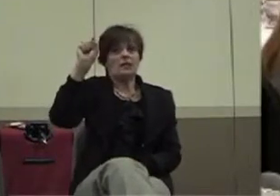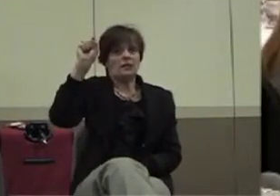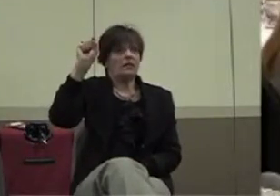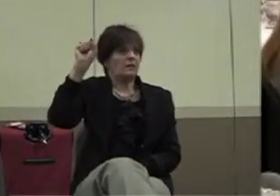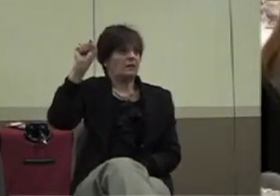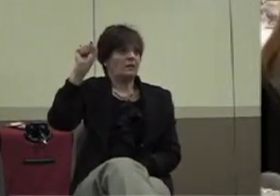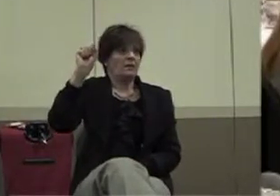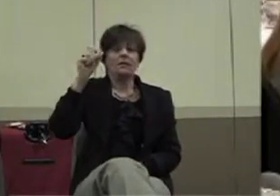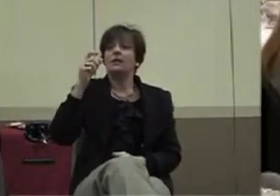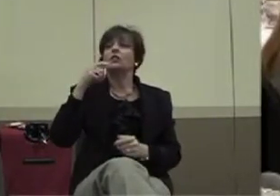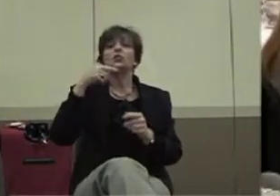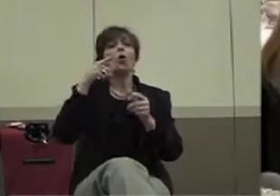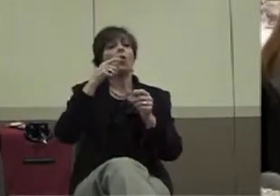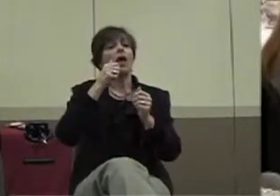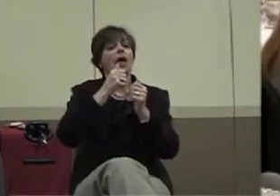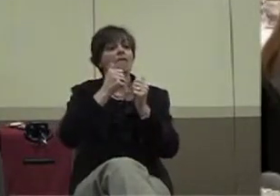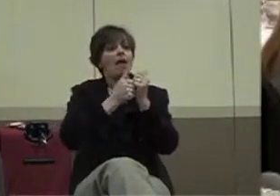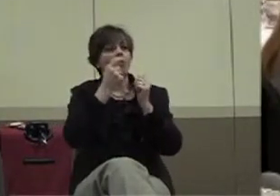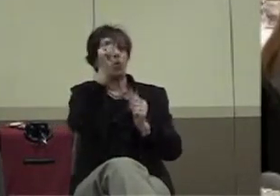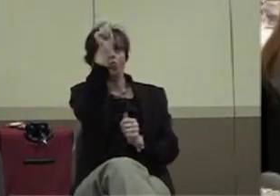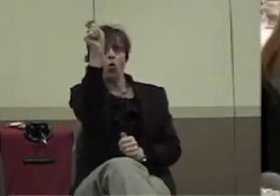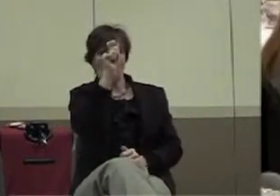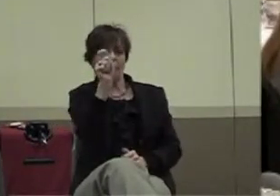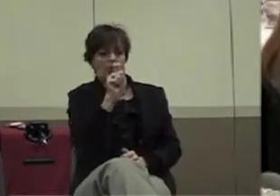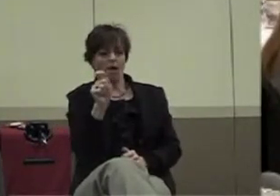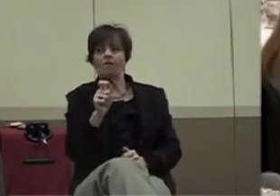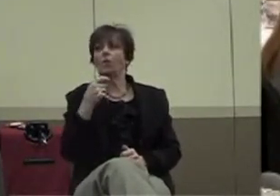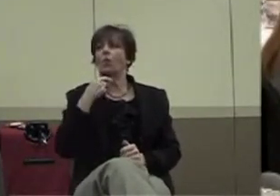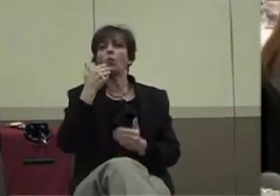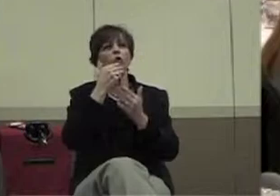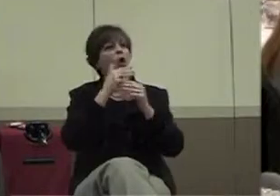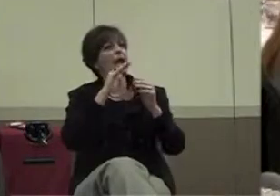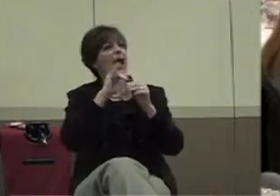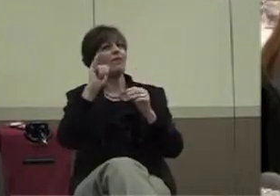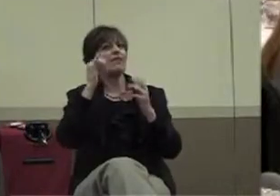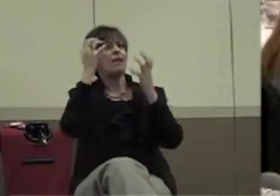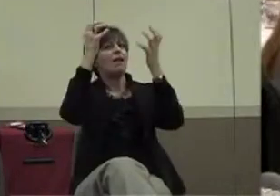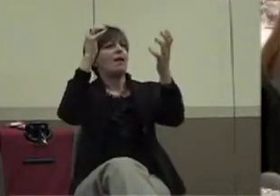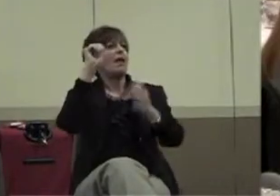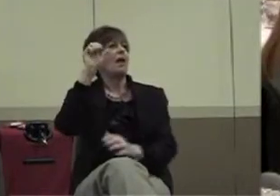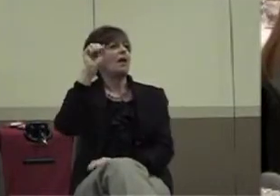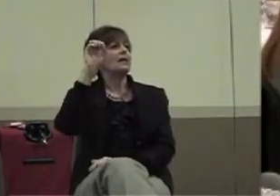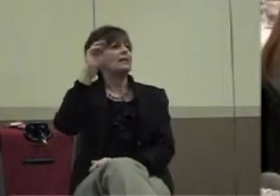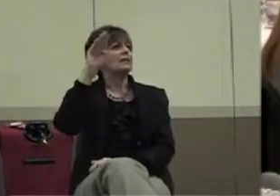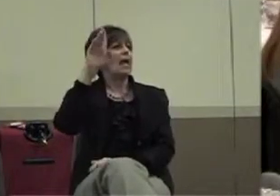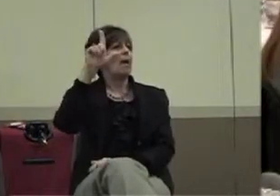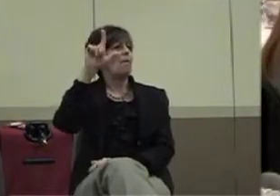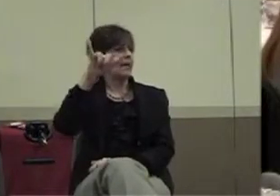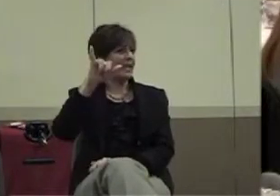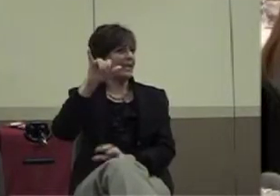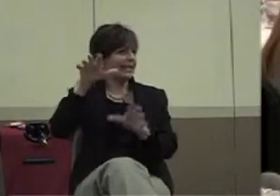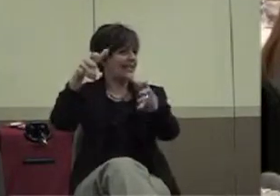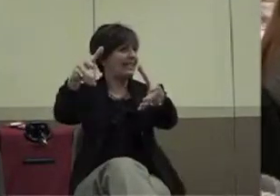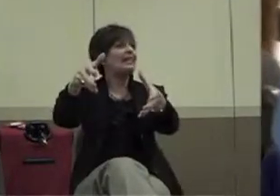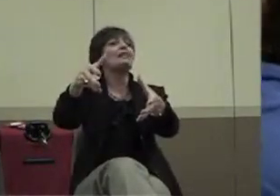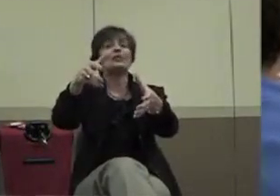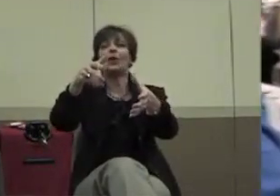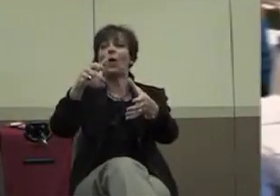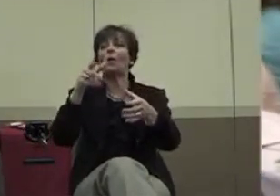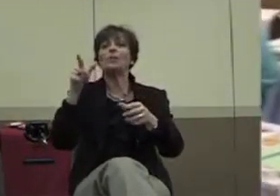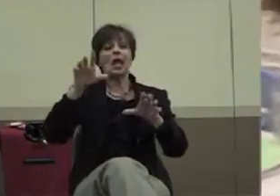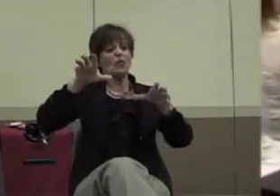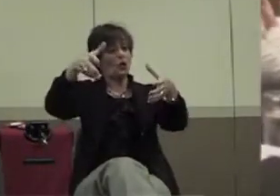and let everybody else know. We were really good at the assembly, so we got it. So it's a group contingency, but kind of an individual payoff for